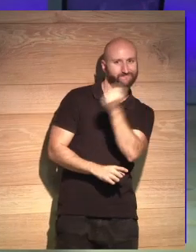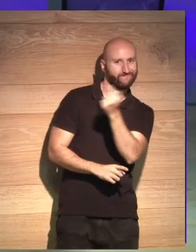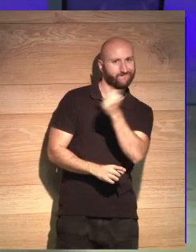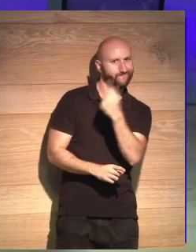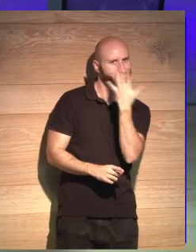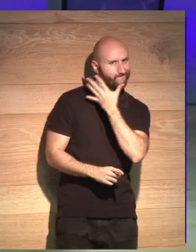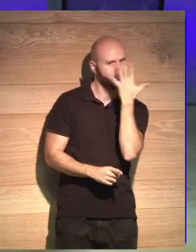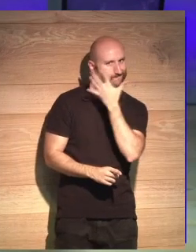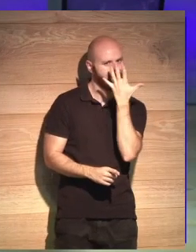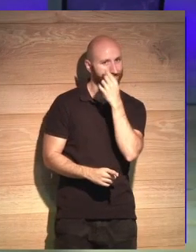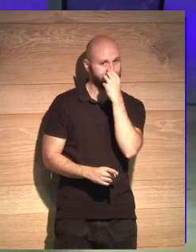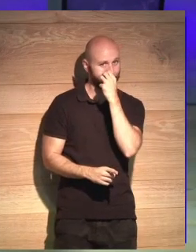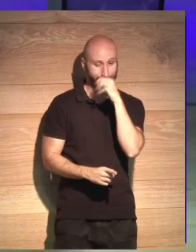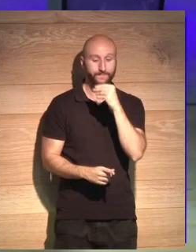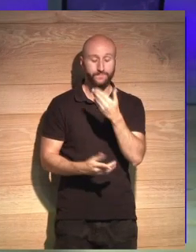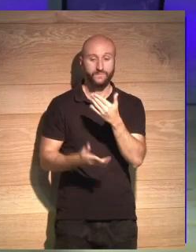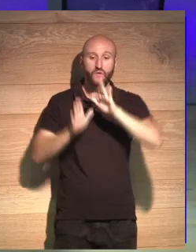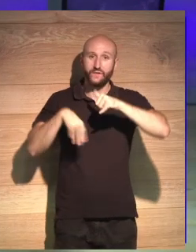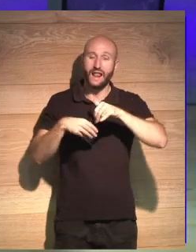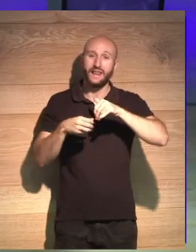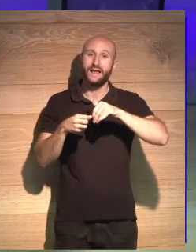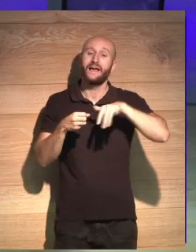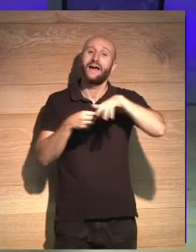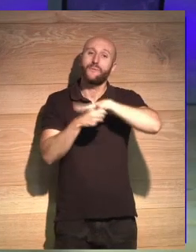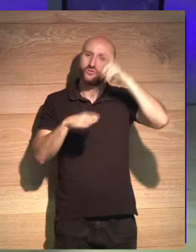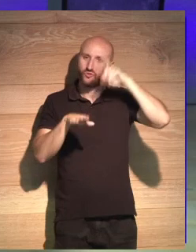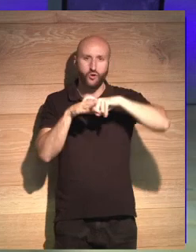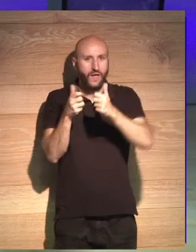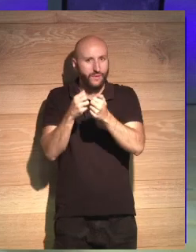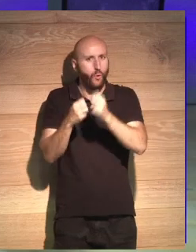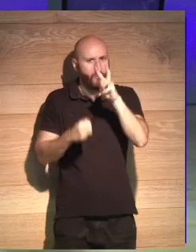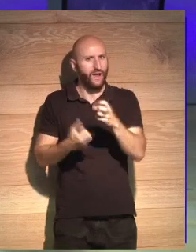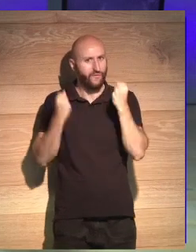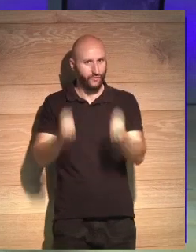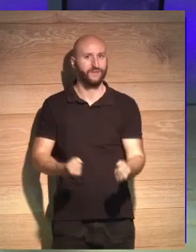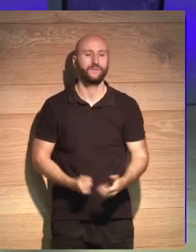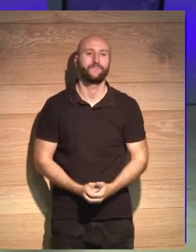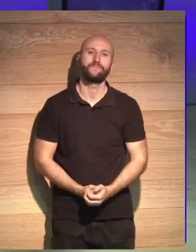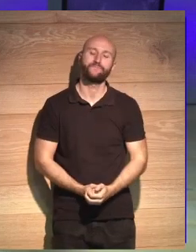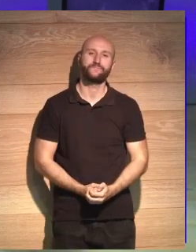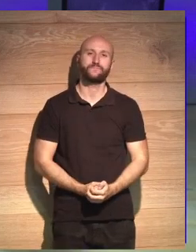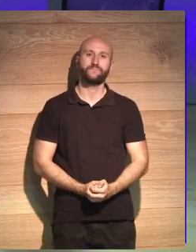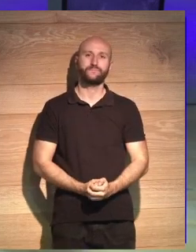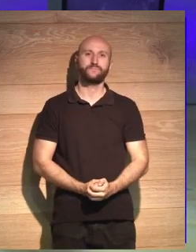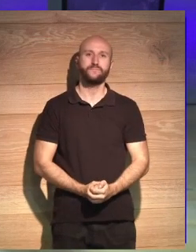it's very free. There's no judgment of the people around. So video games are very useful in the field of